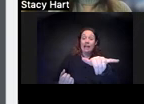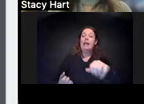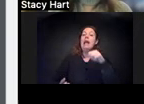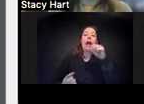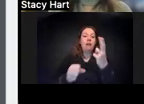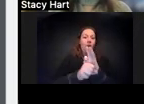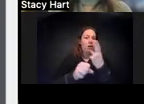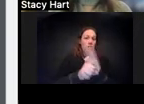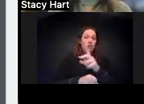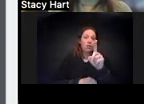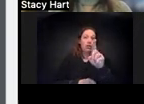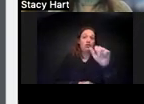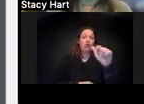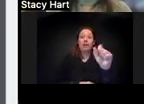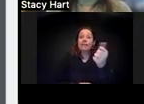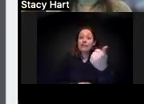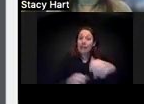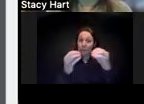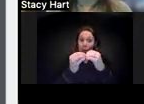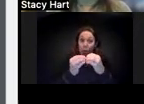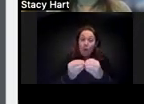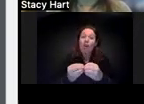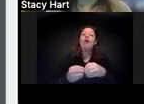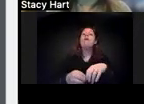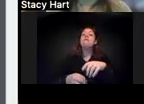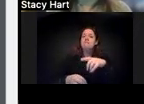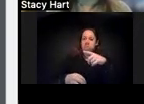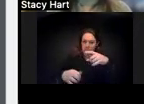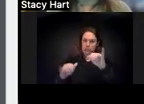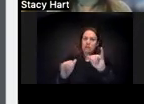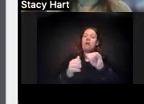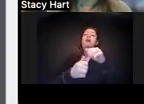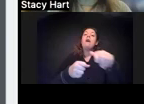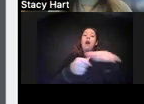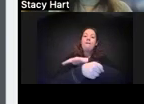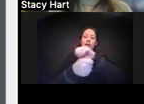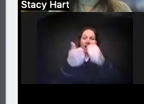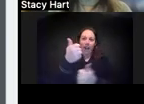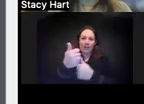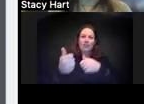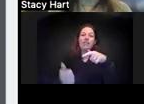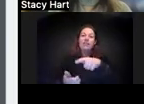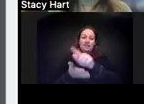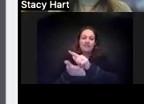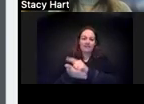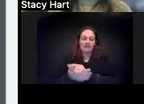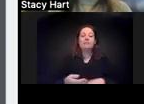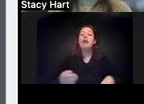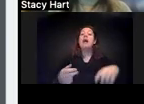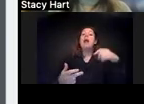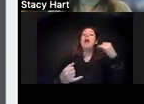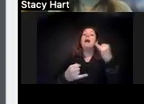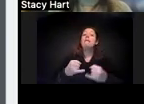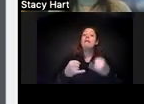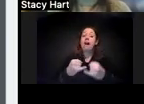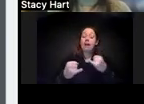under this second part. And then finally, a person is protected from discrimination if they